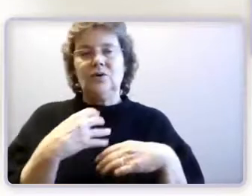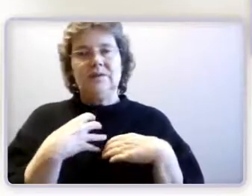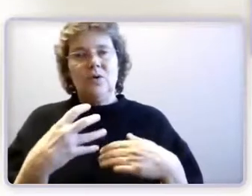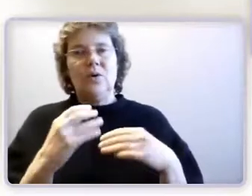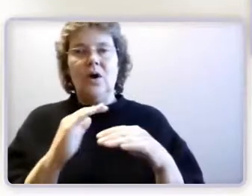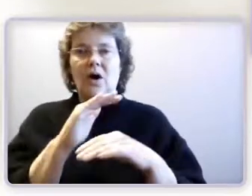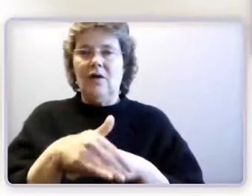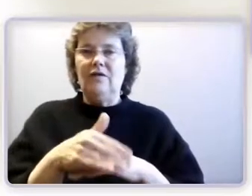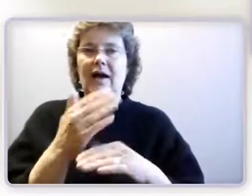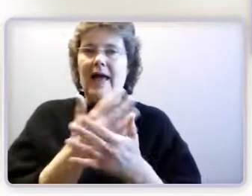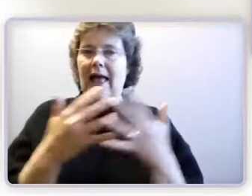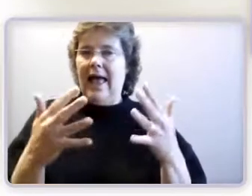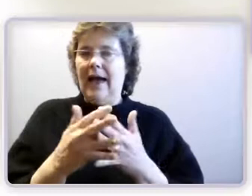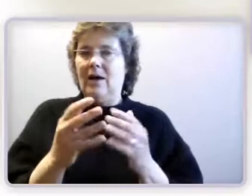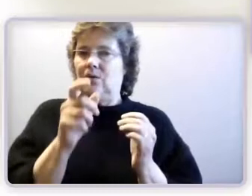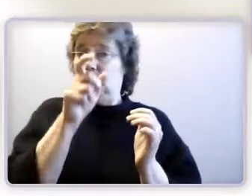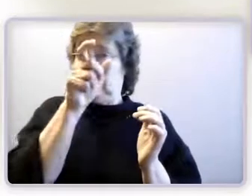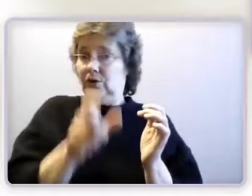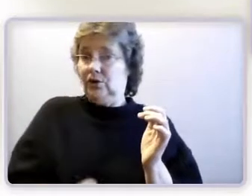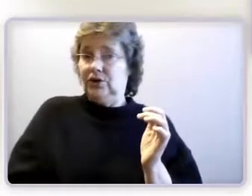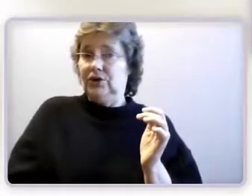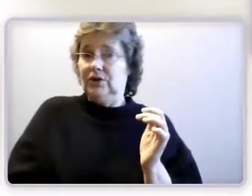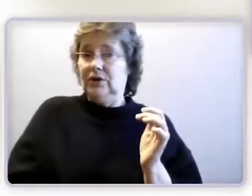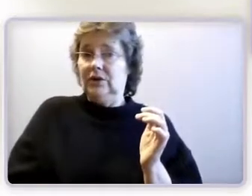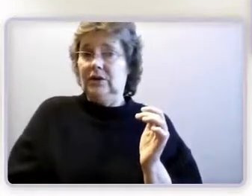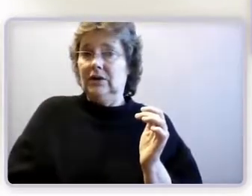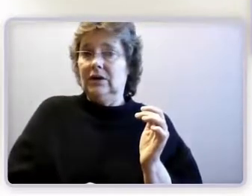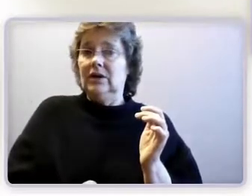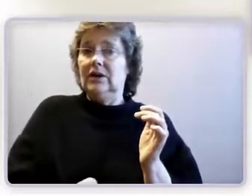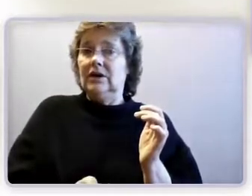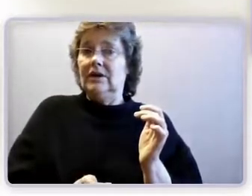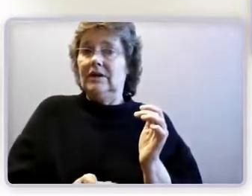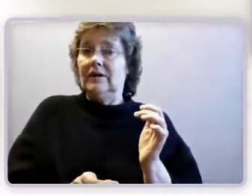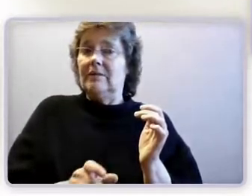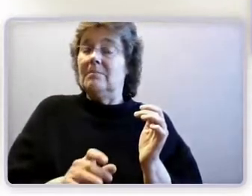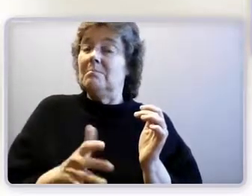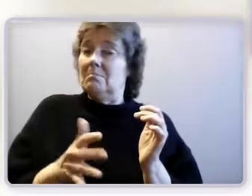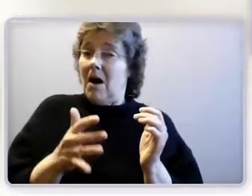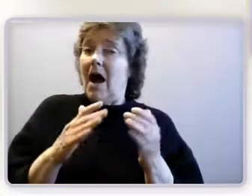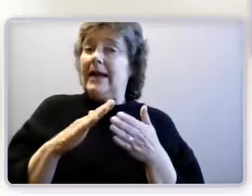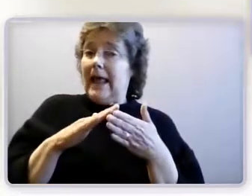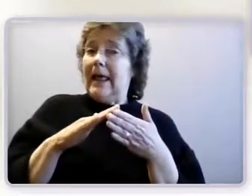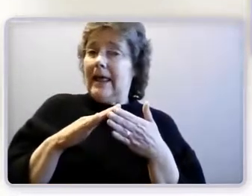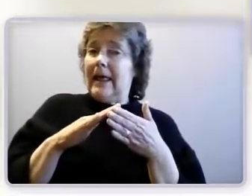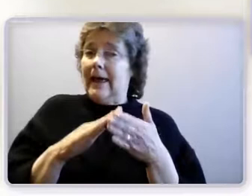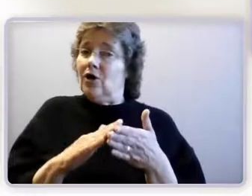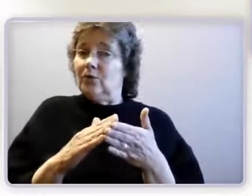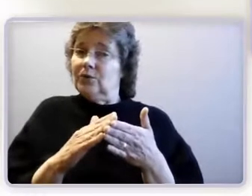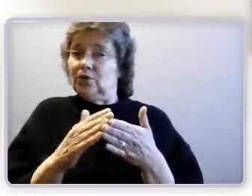how a person might help to determine whether someone has decision-making capacity.